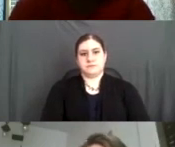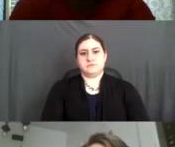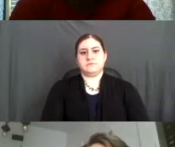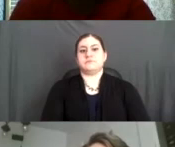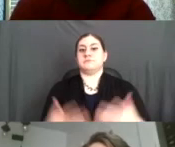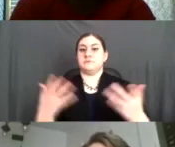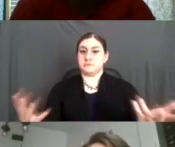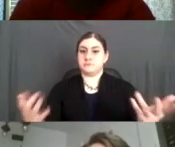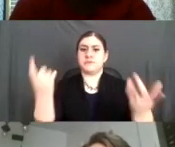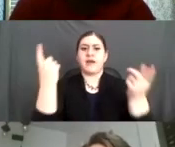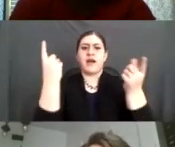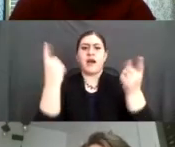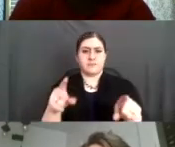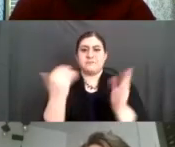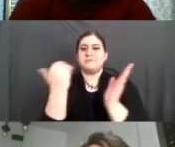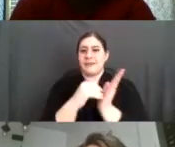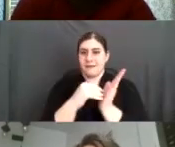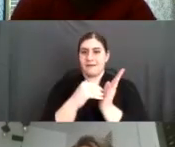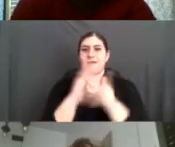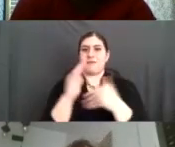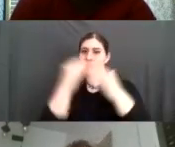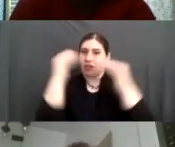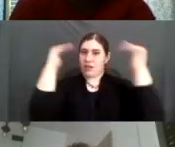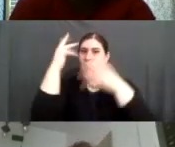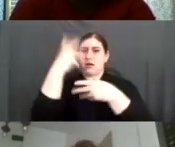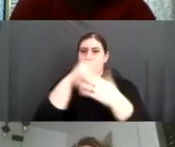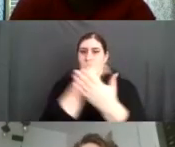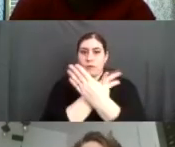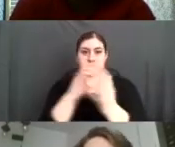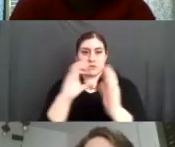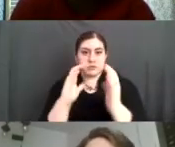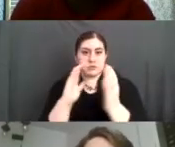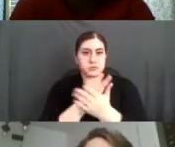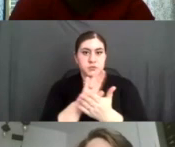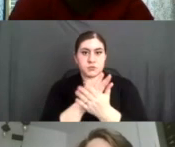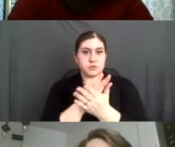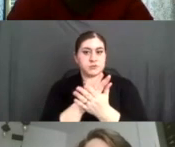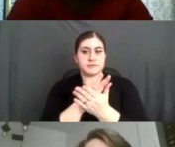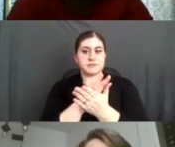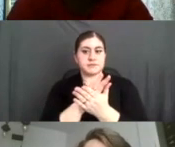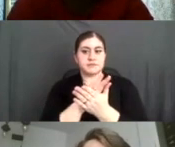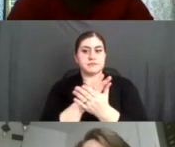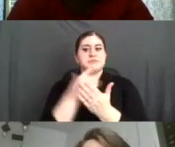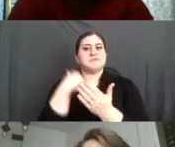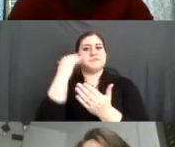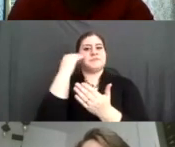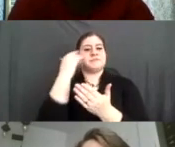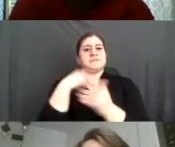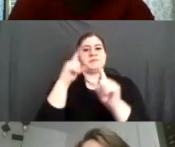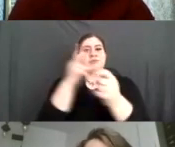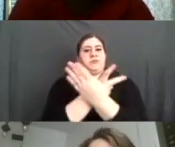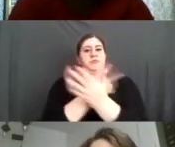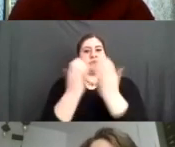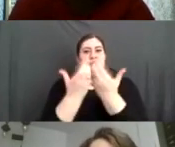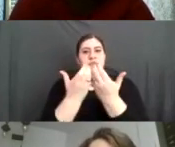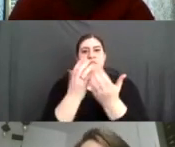So what happens, because again, we're all adults, part of being in graduate school is, you know, I know when I was attending graduate school, I was